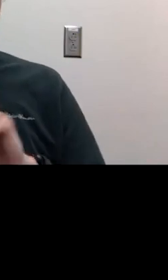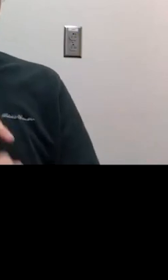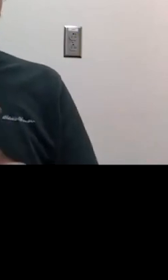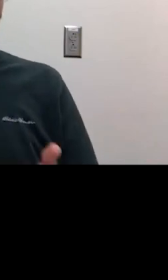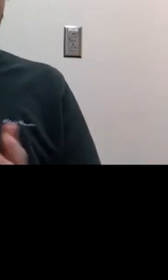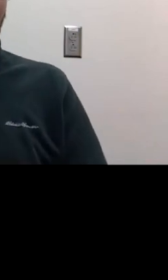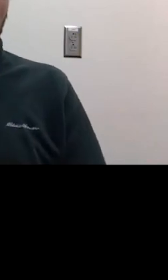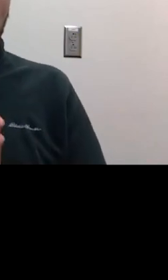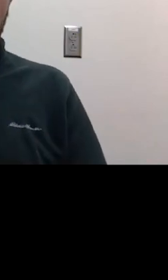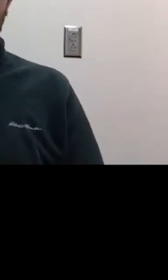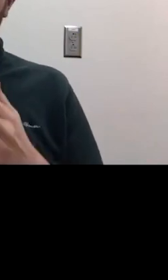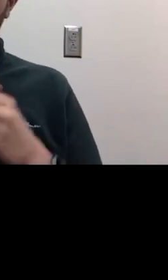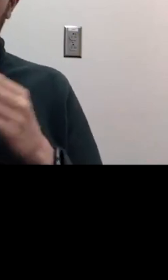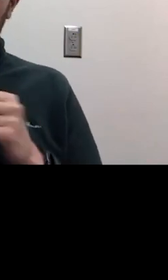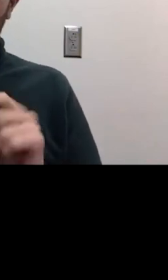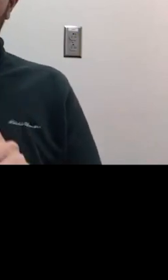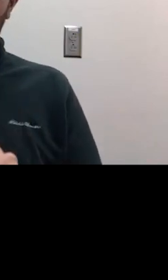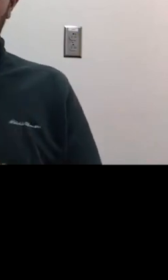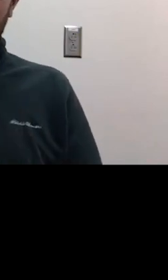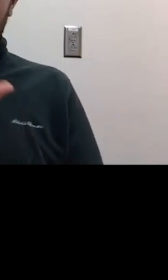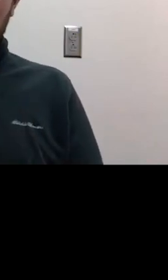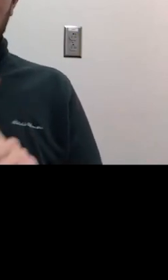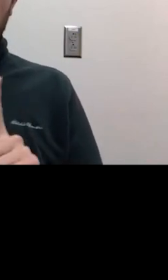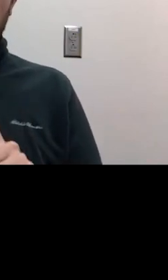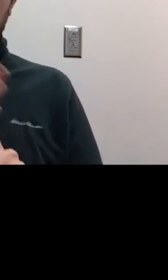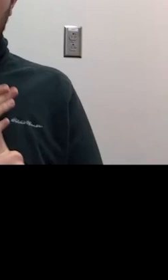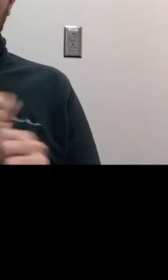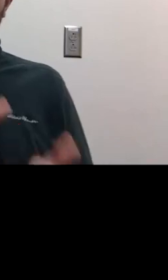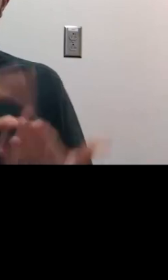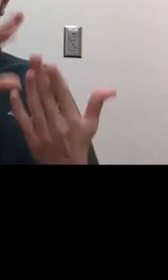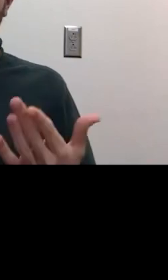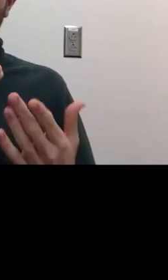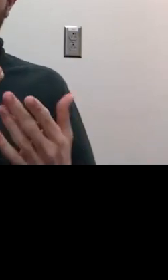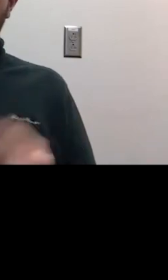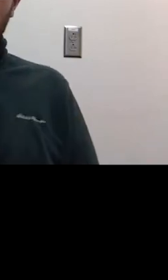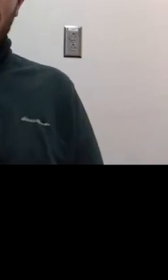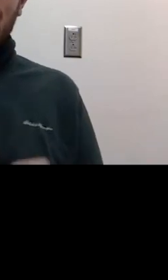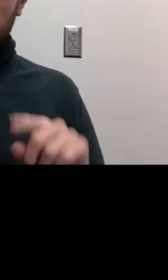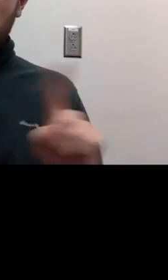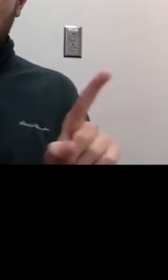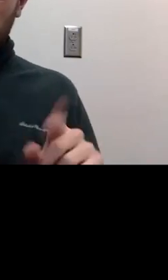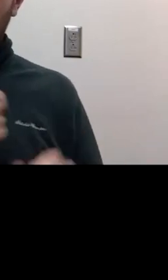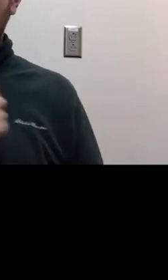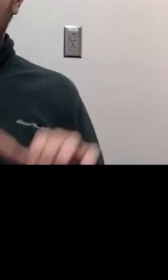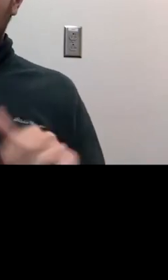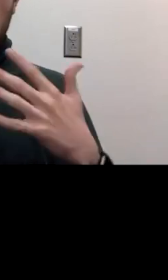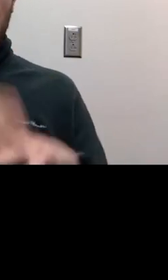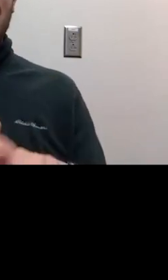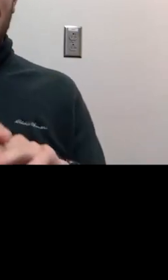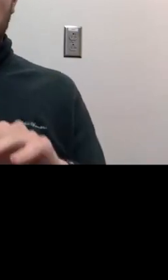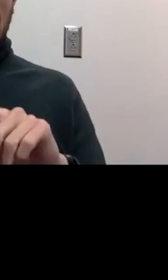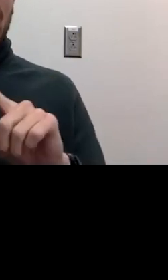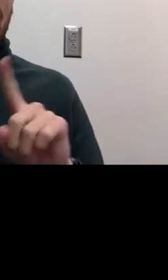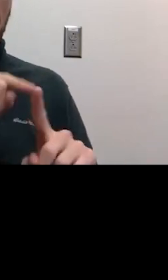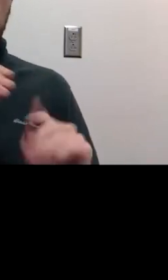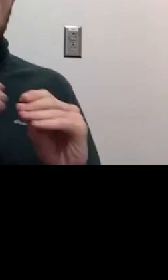the message is the same. The mode of delivery is maybe a little bit different. We do issue briefs instead of academic papers, but